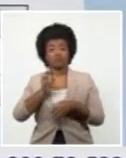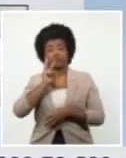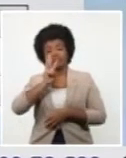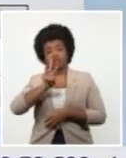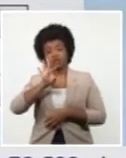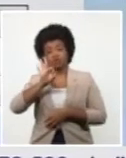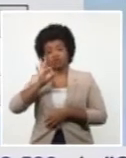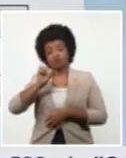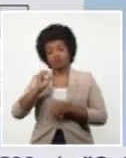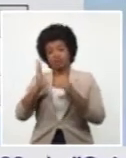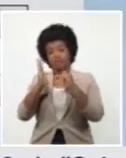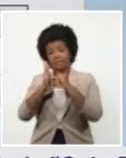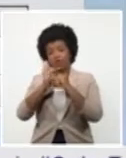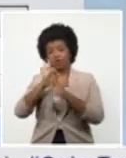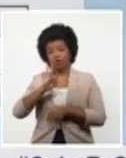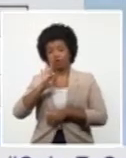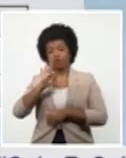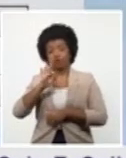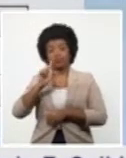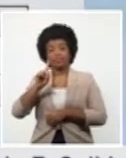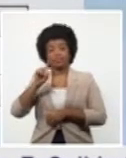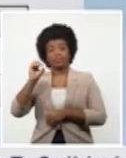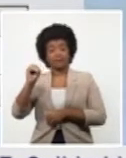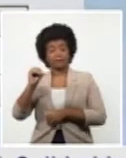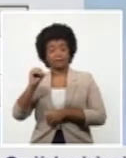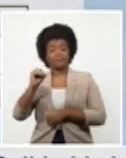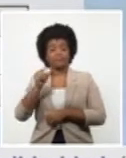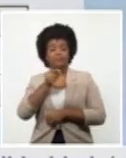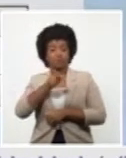103,548 confirmed cases.